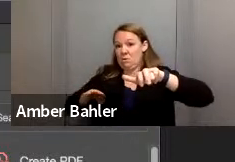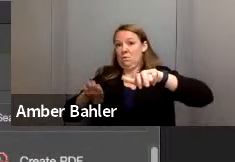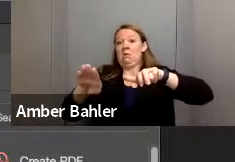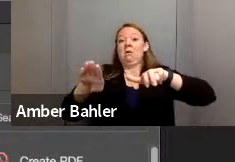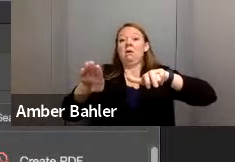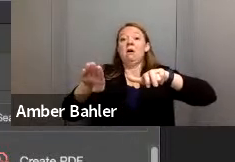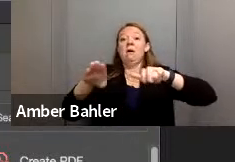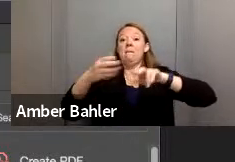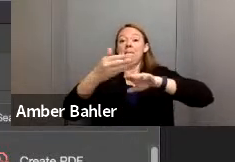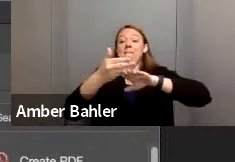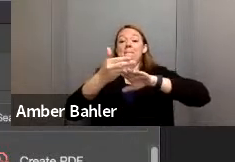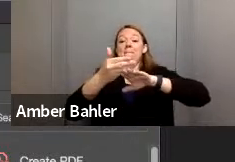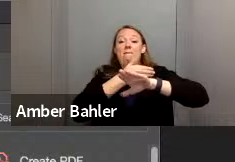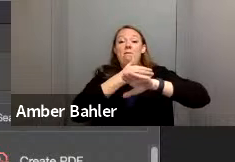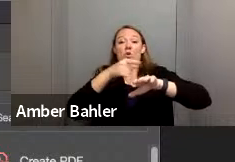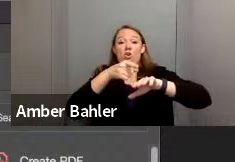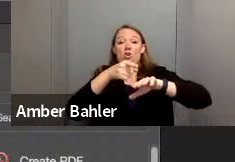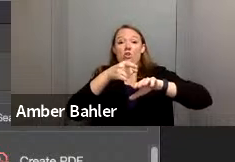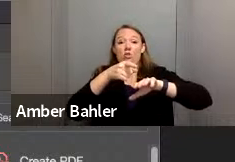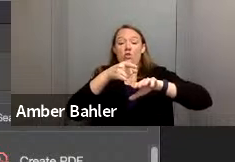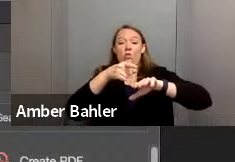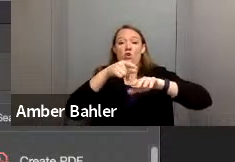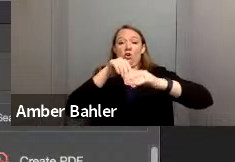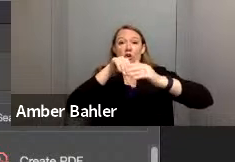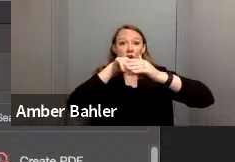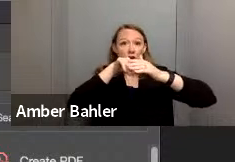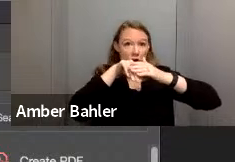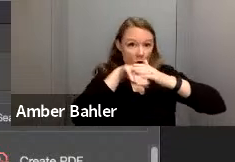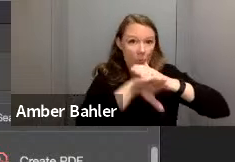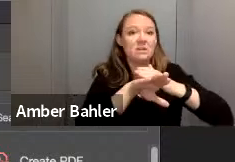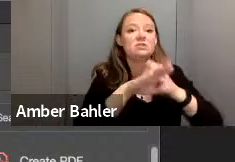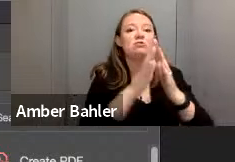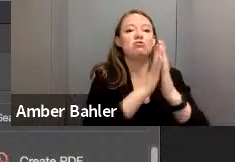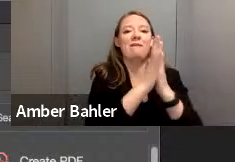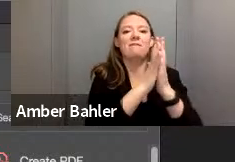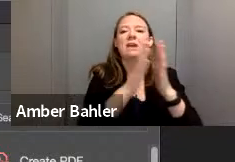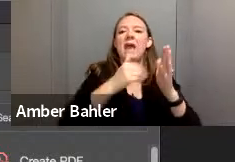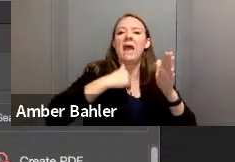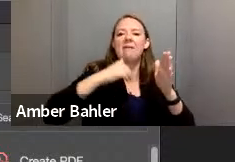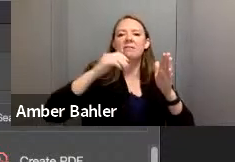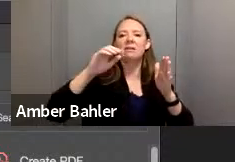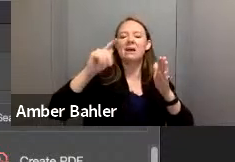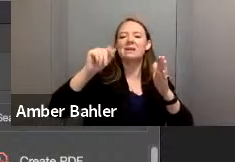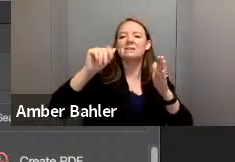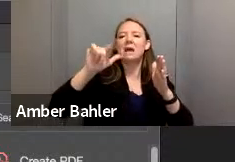walk into traffic, there'll be a tactile strip in the crosswalk